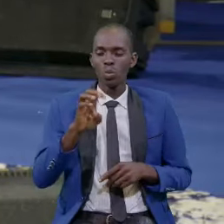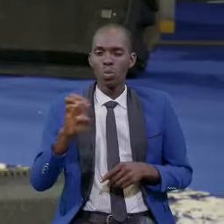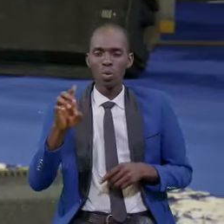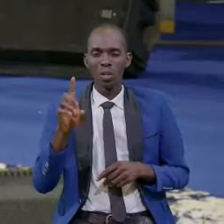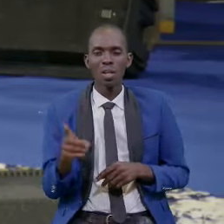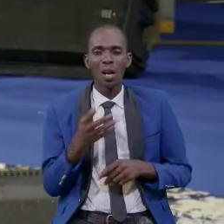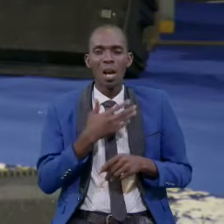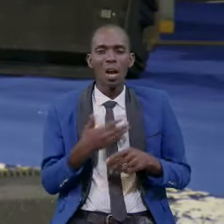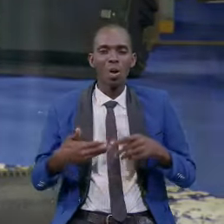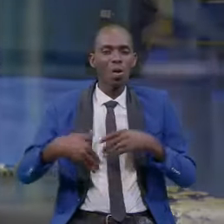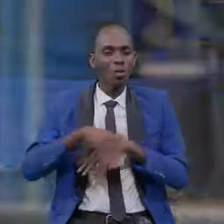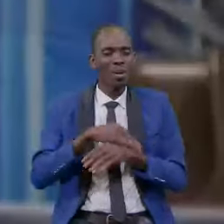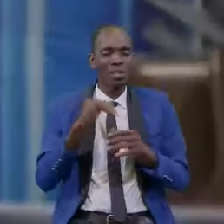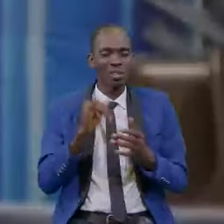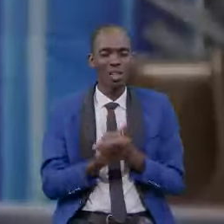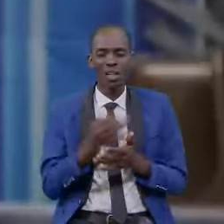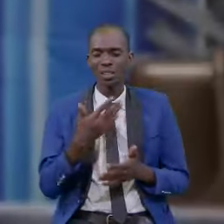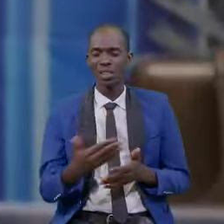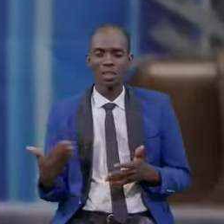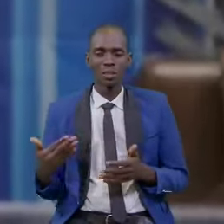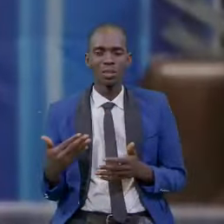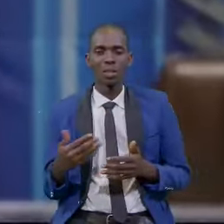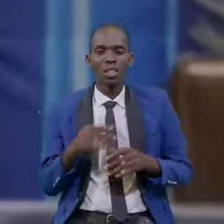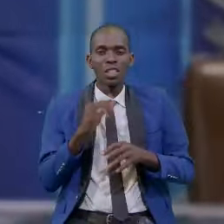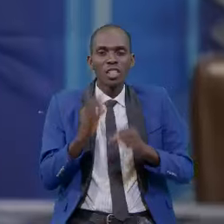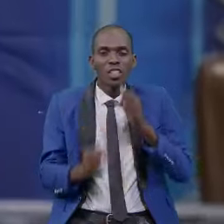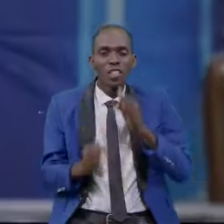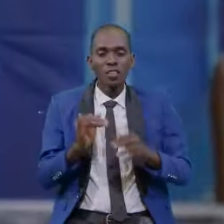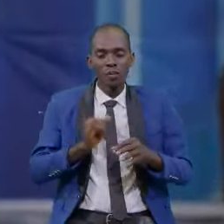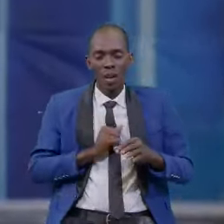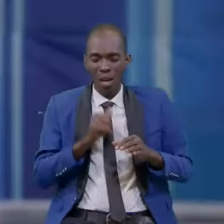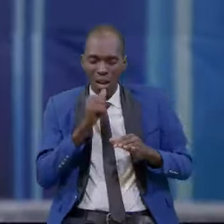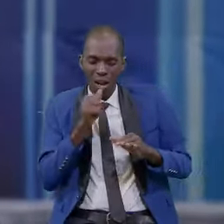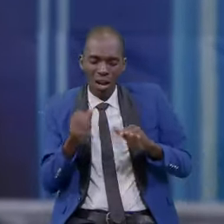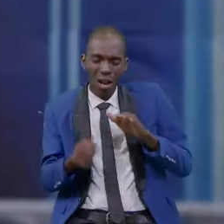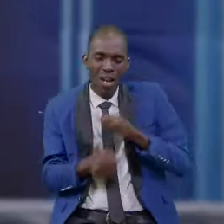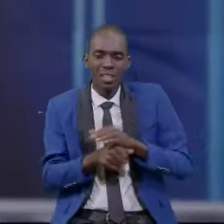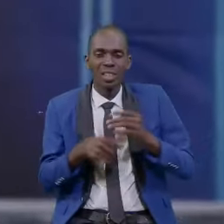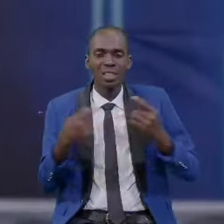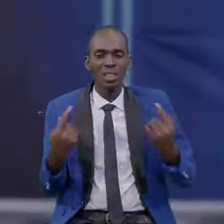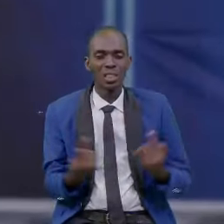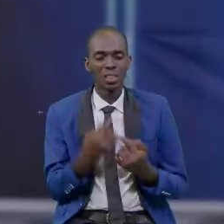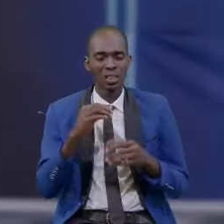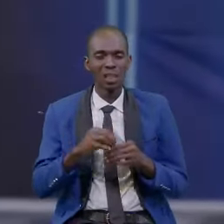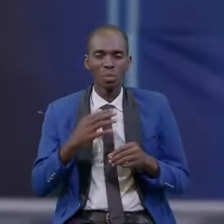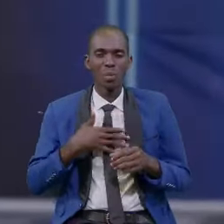that up. If I regard iniquity in my heart, the Lord will not hear me. But we